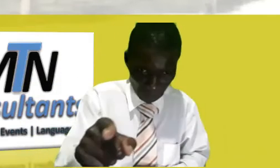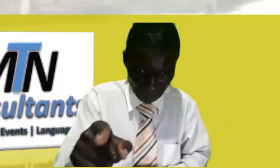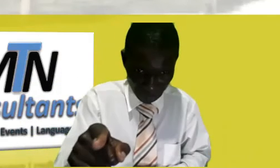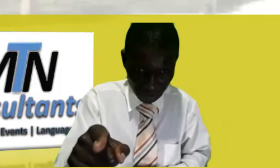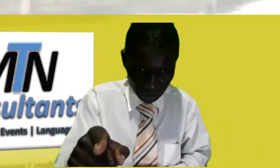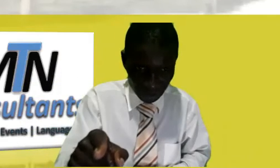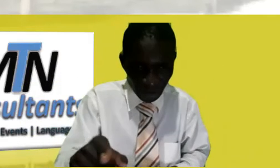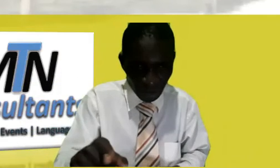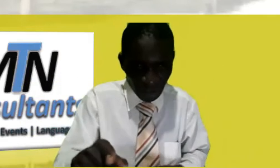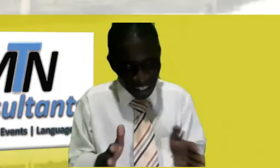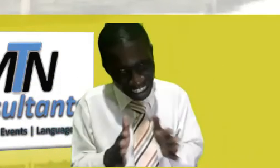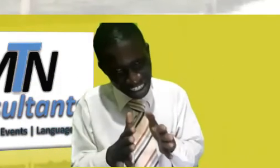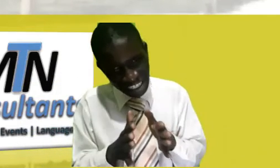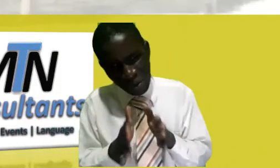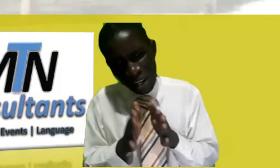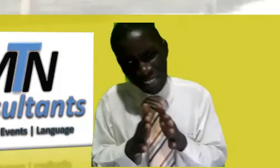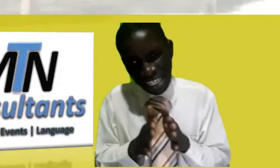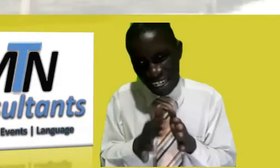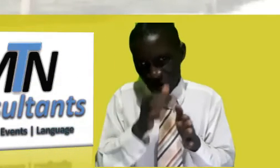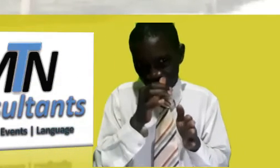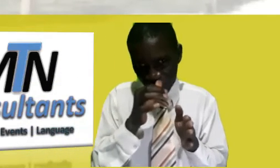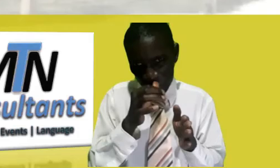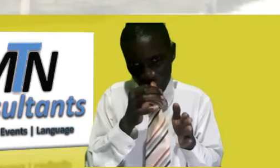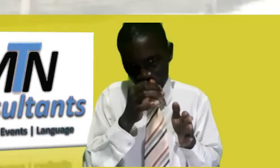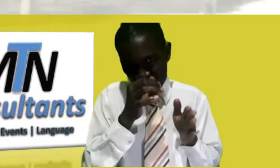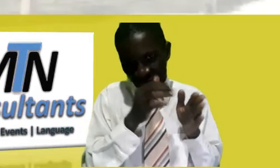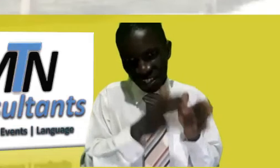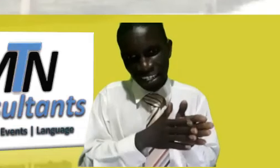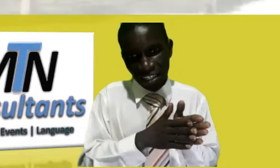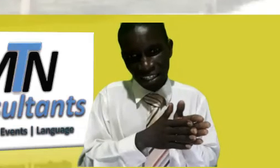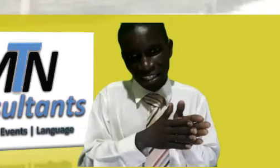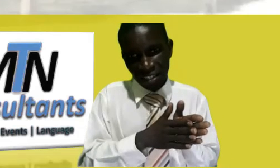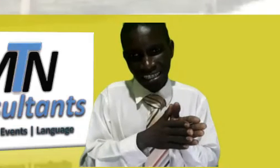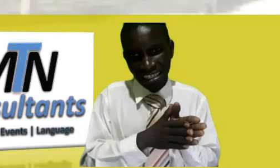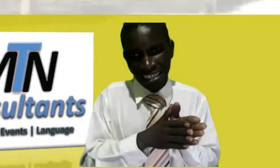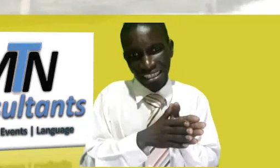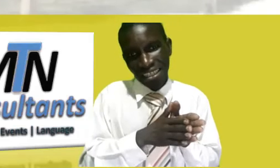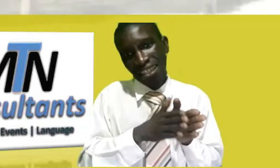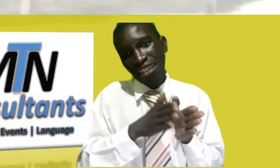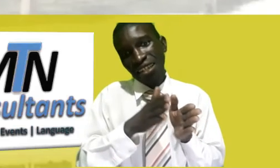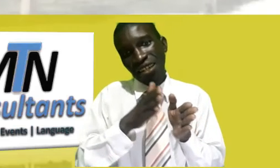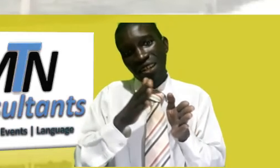you. Right? We have taken you from meeting the person,